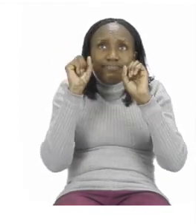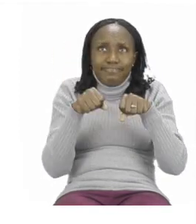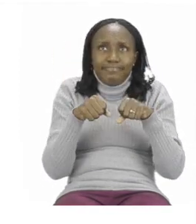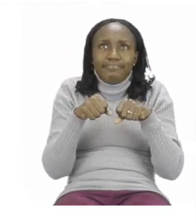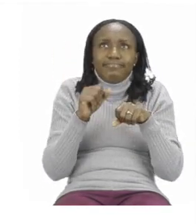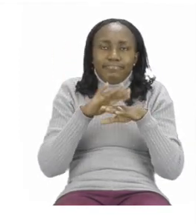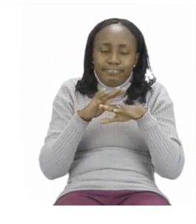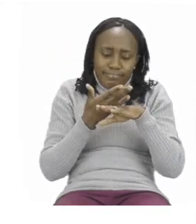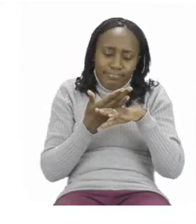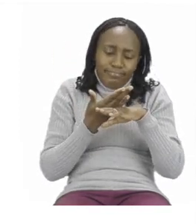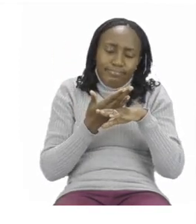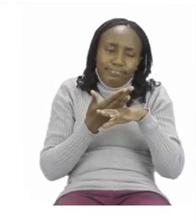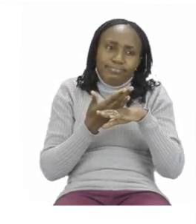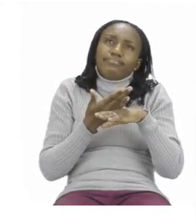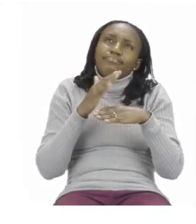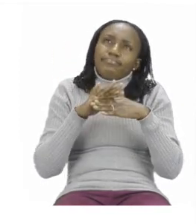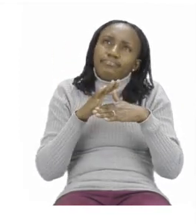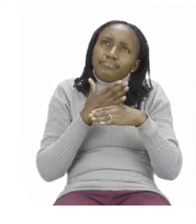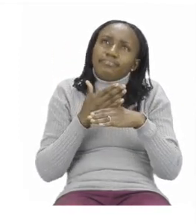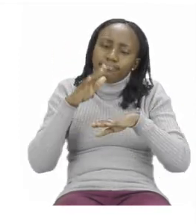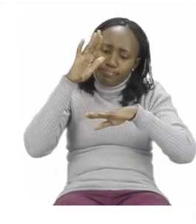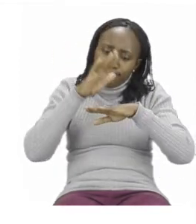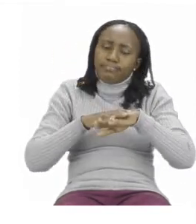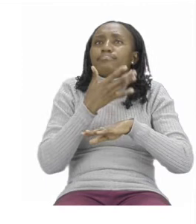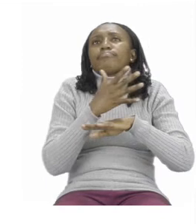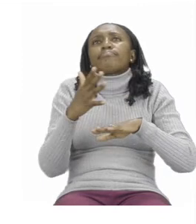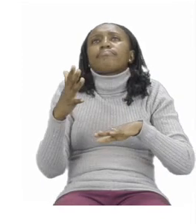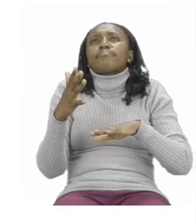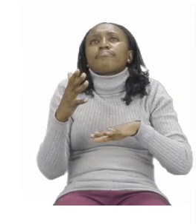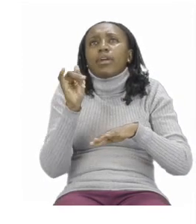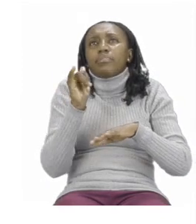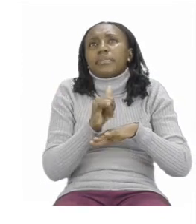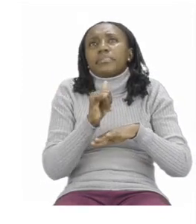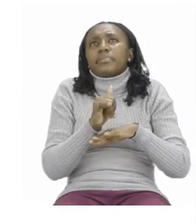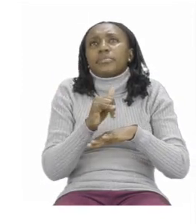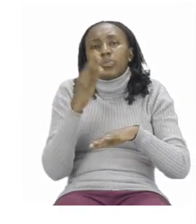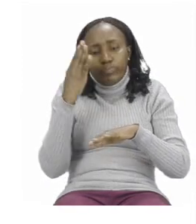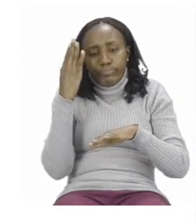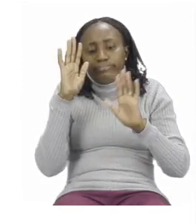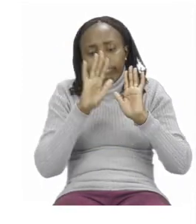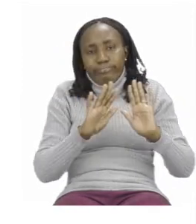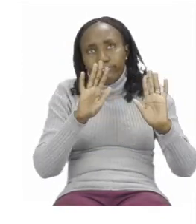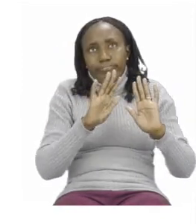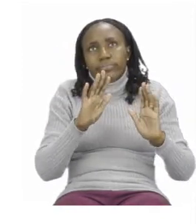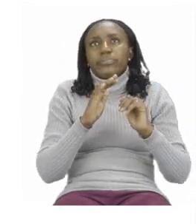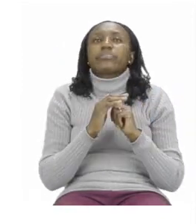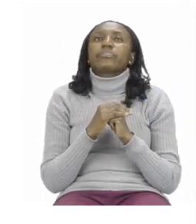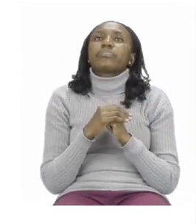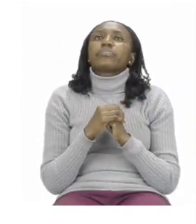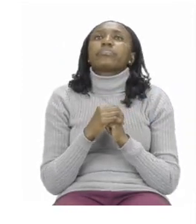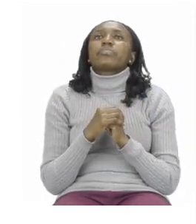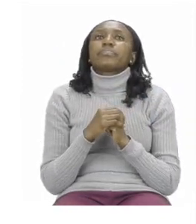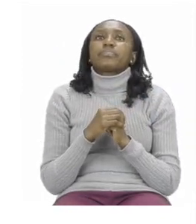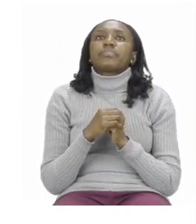objects? It says blue. So you must now go ahead and color the safety